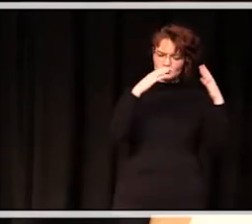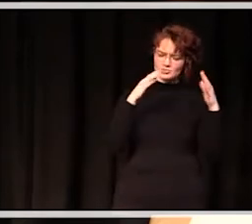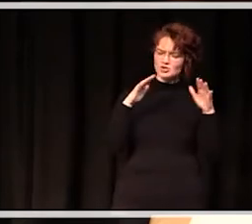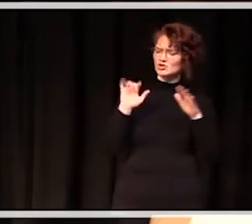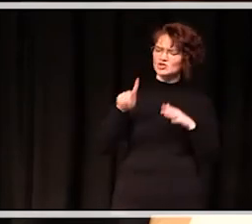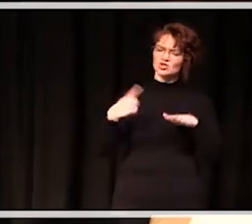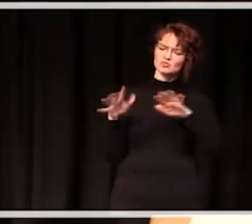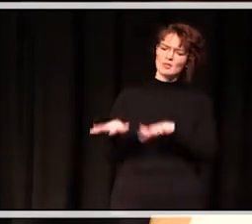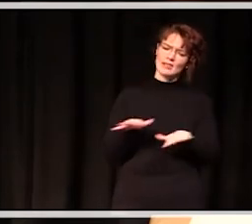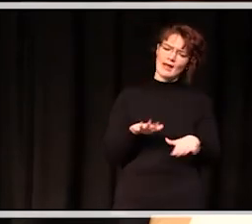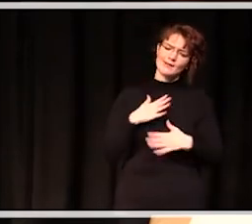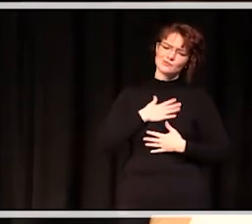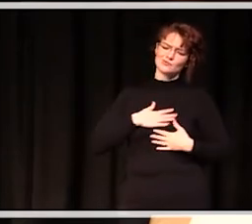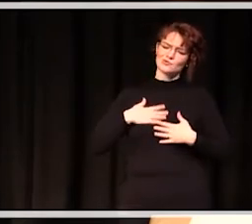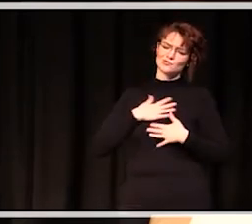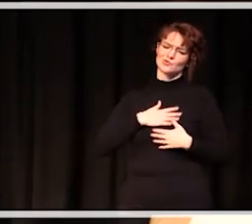life.